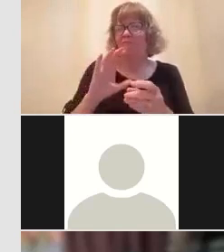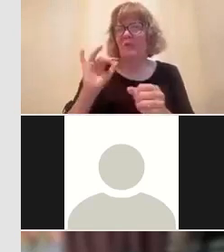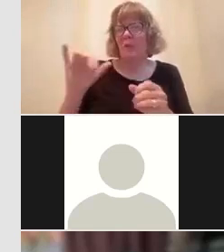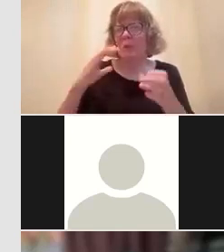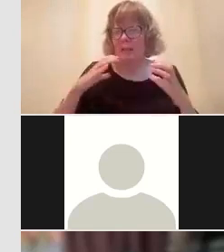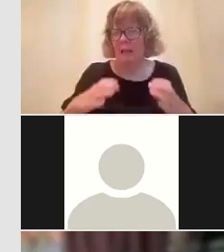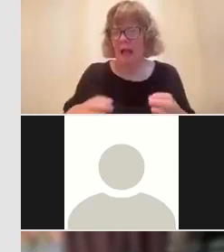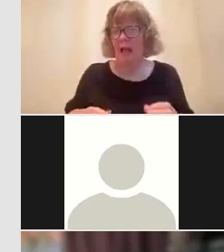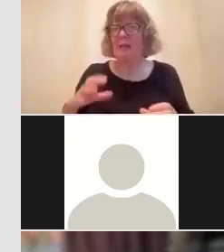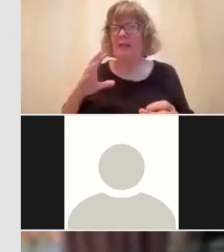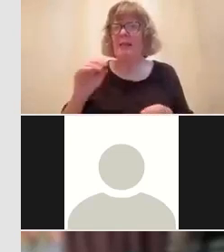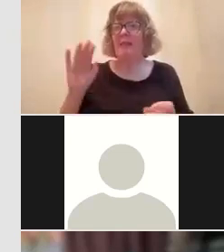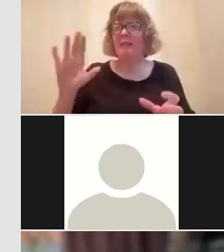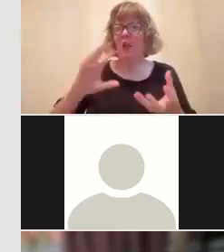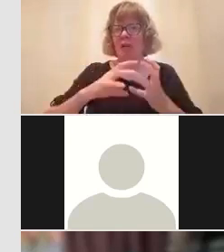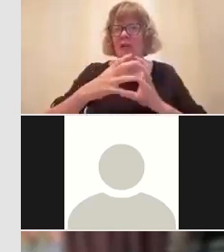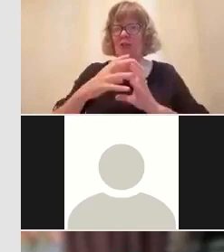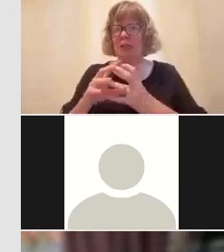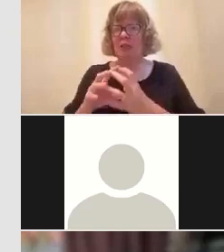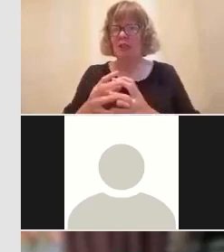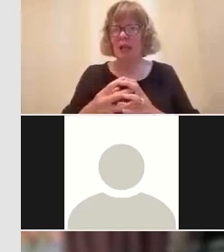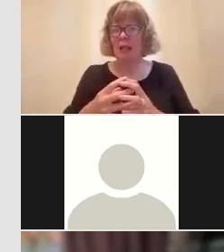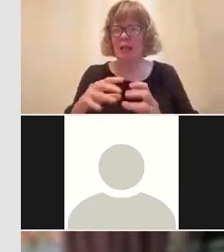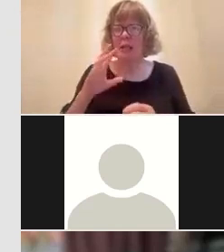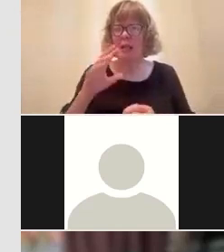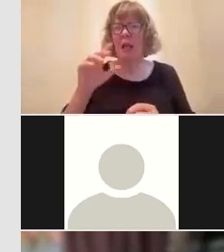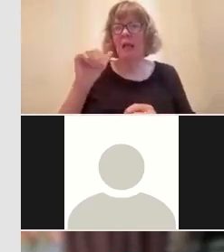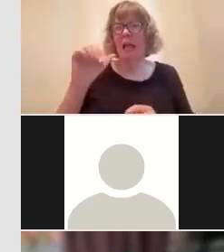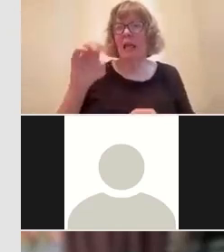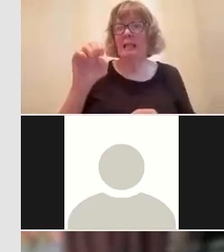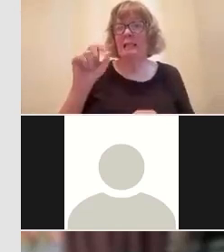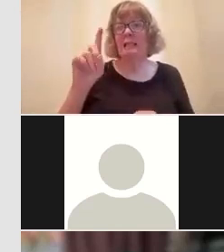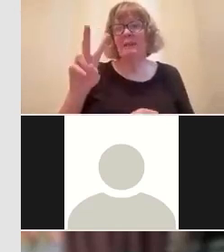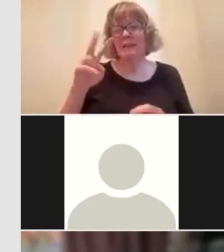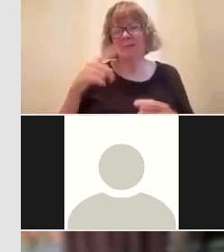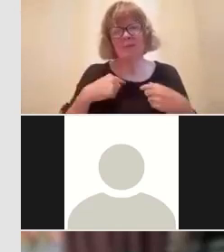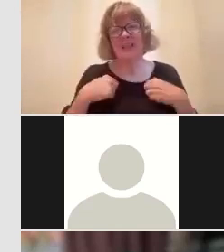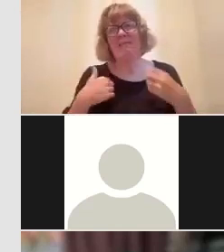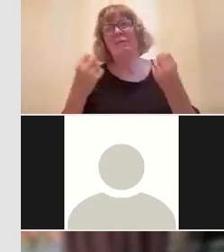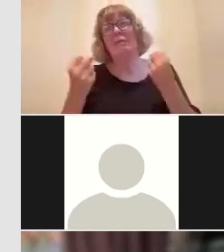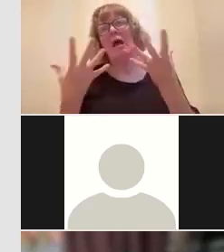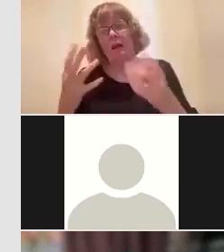course, ACESDV gives lots of trainings. If you ever needed training, we're here for you.